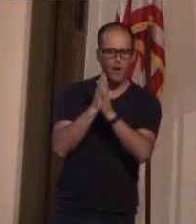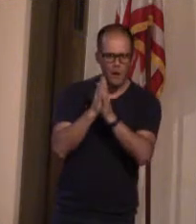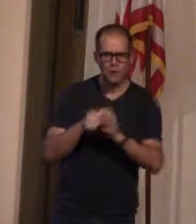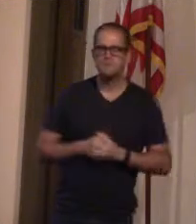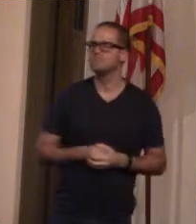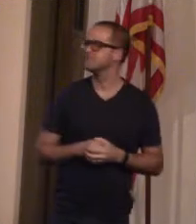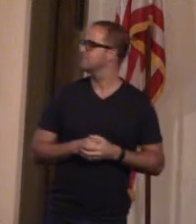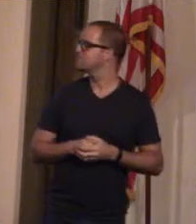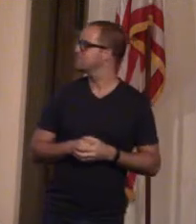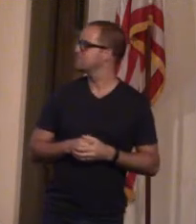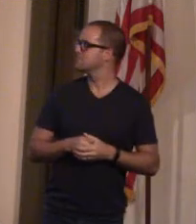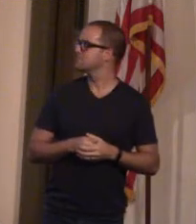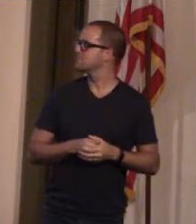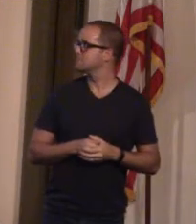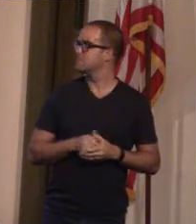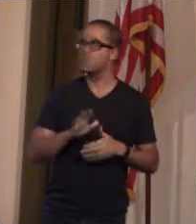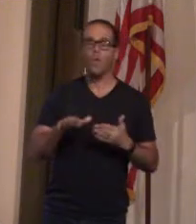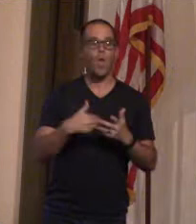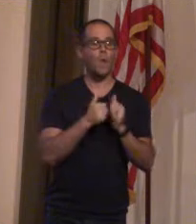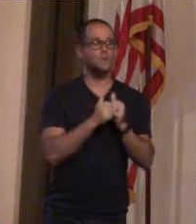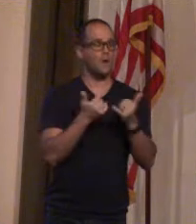Howard, how did you get Howard?